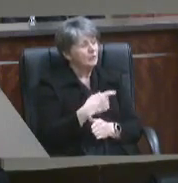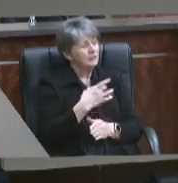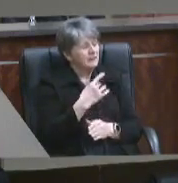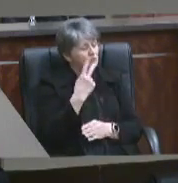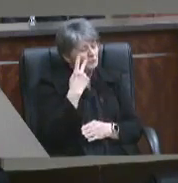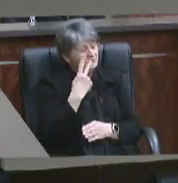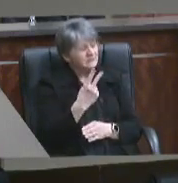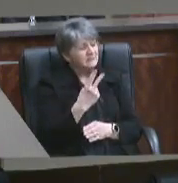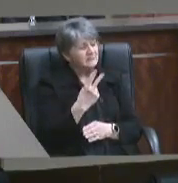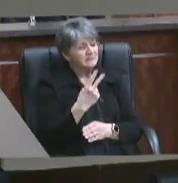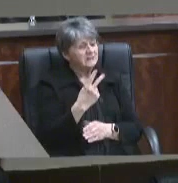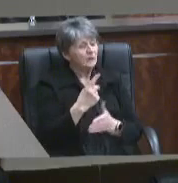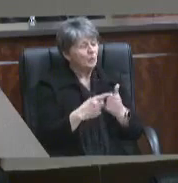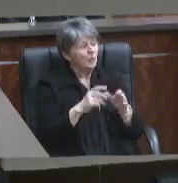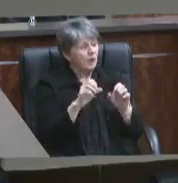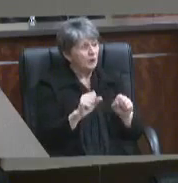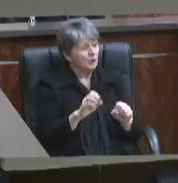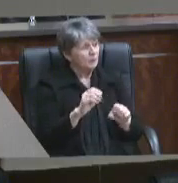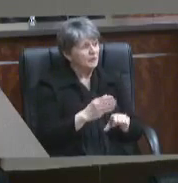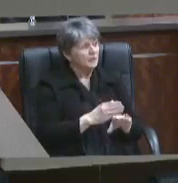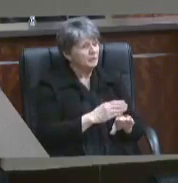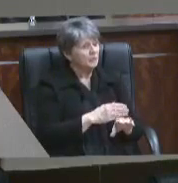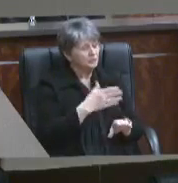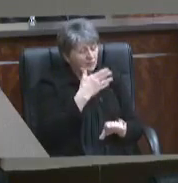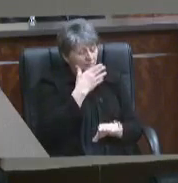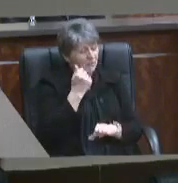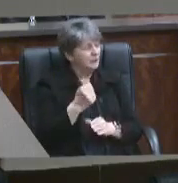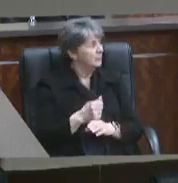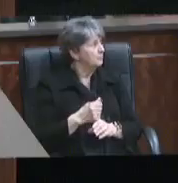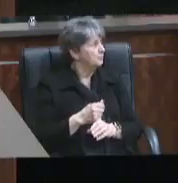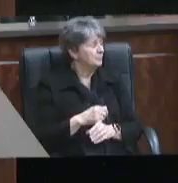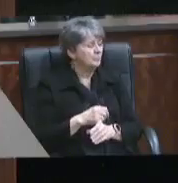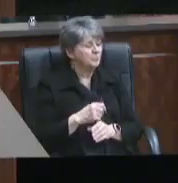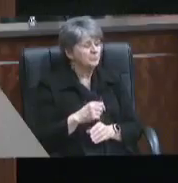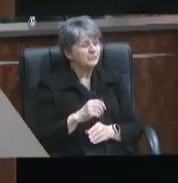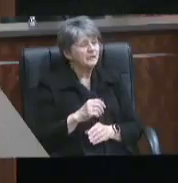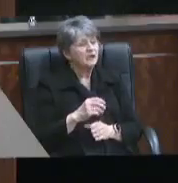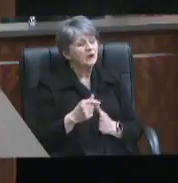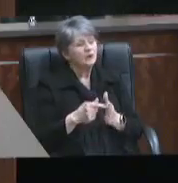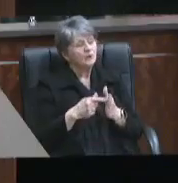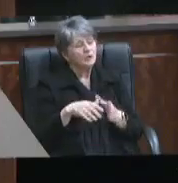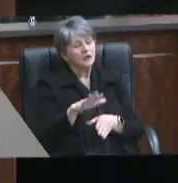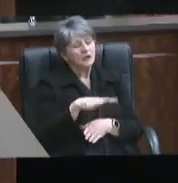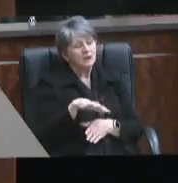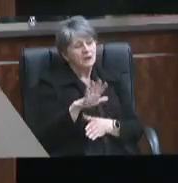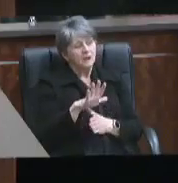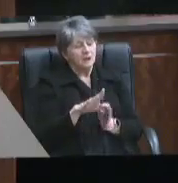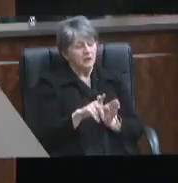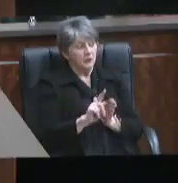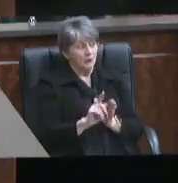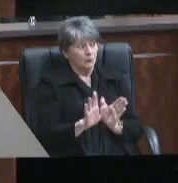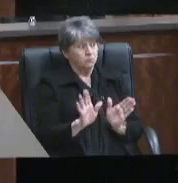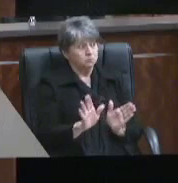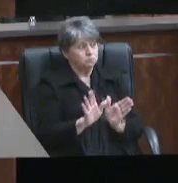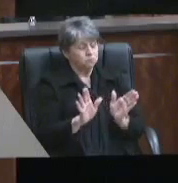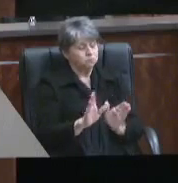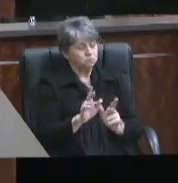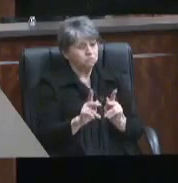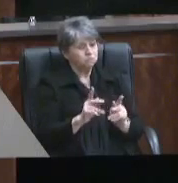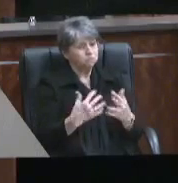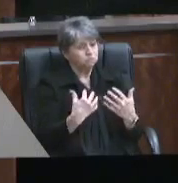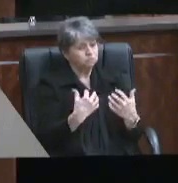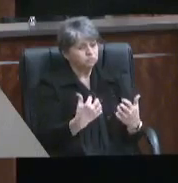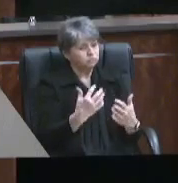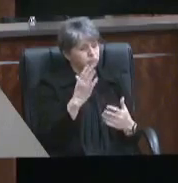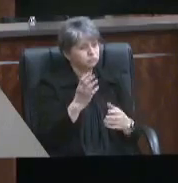could be better. Takes all of about 5 minutes. I encourage the residents or those in the audience that may see. You'll get a